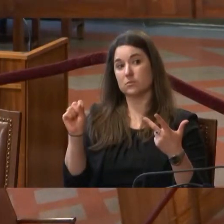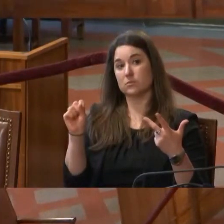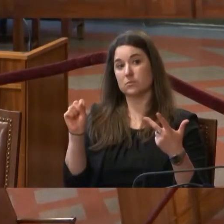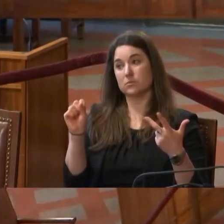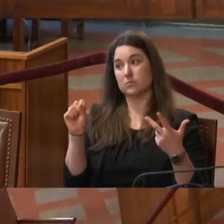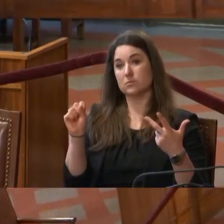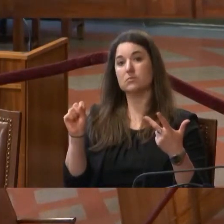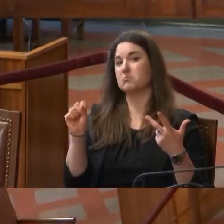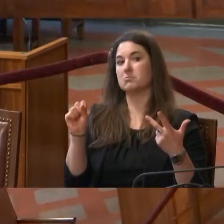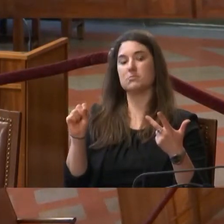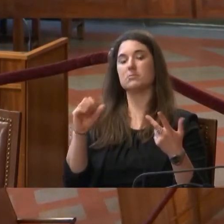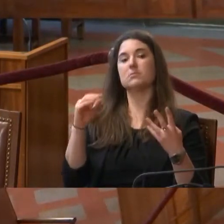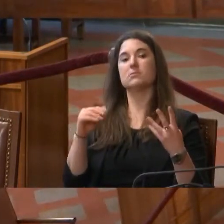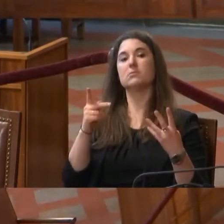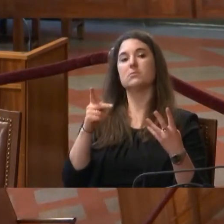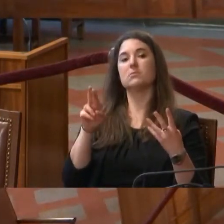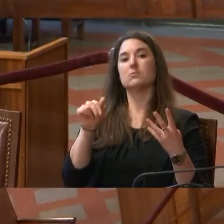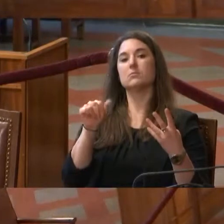Mr. Kraus.